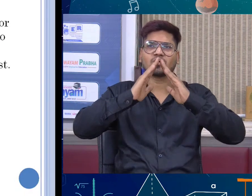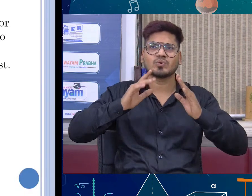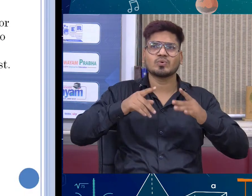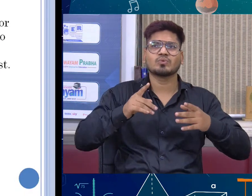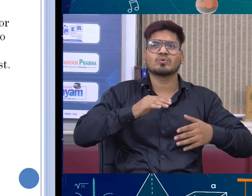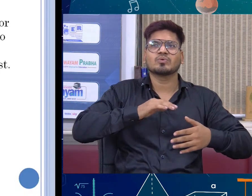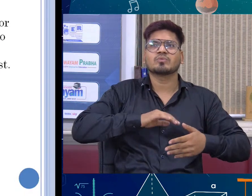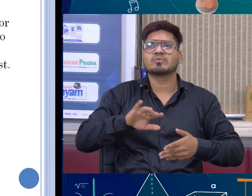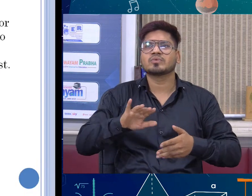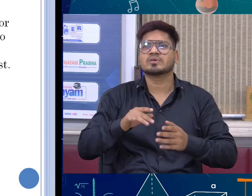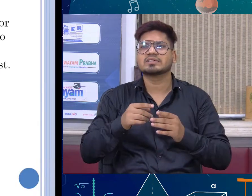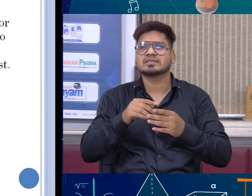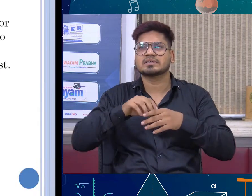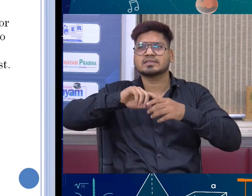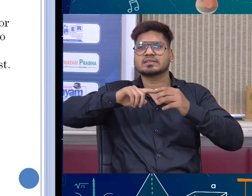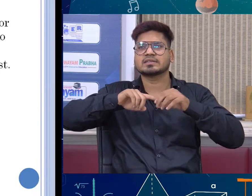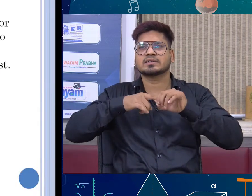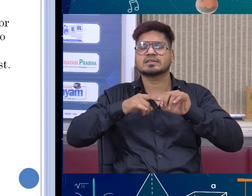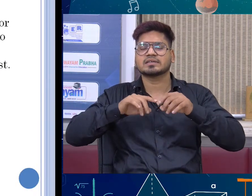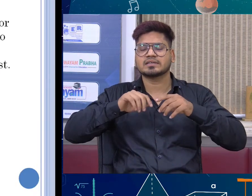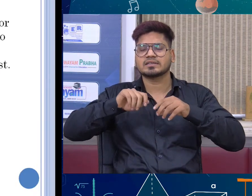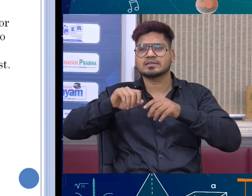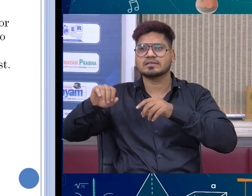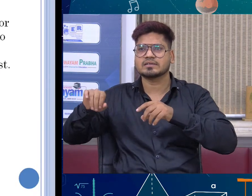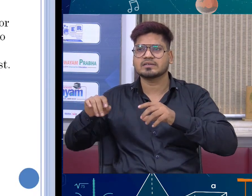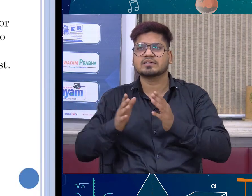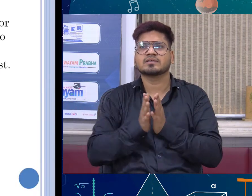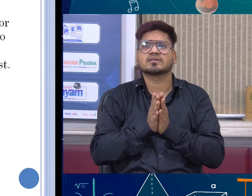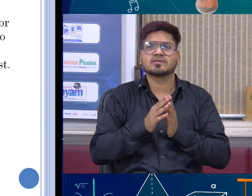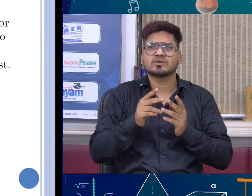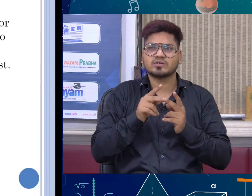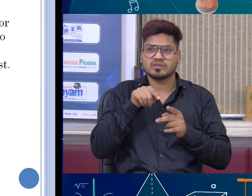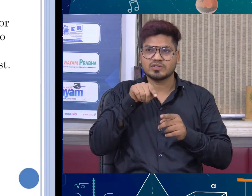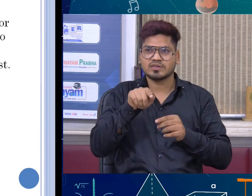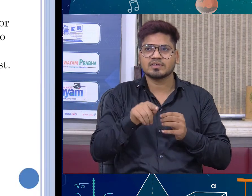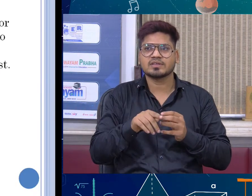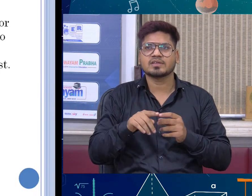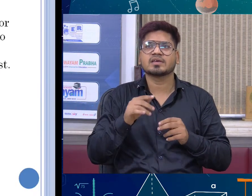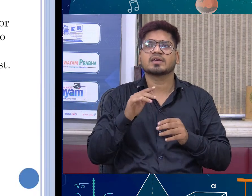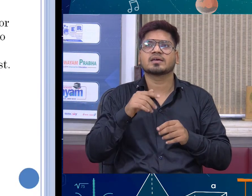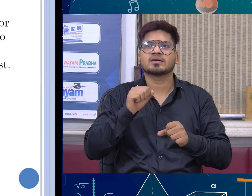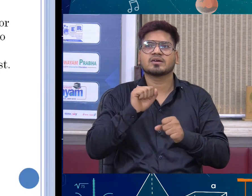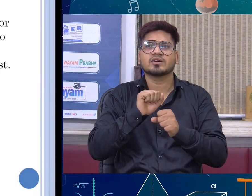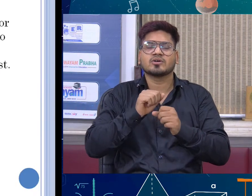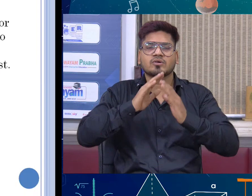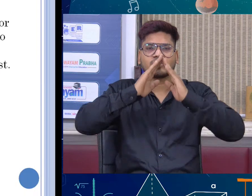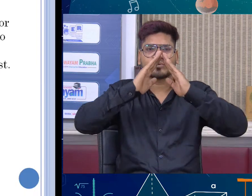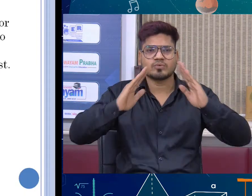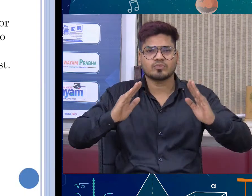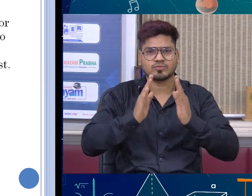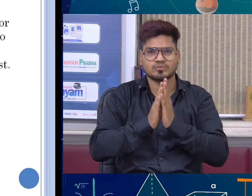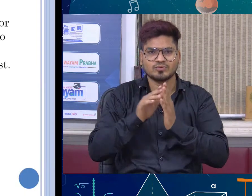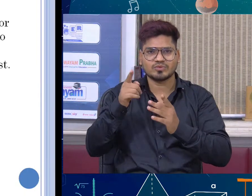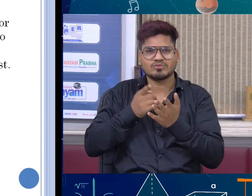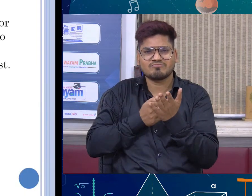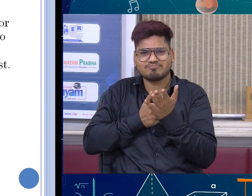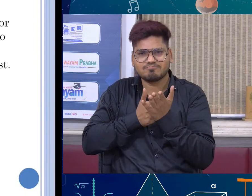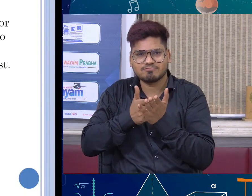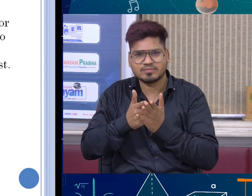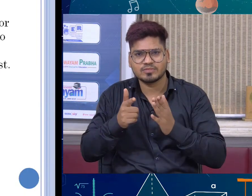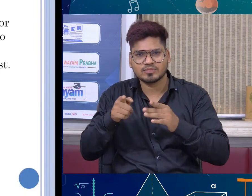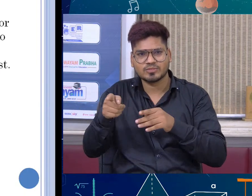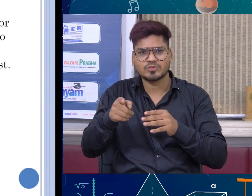with the flowers that always promise a good harvest. So there should be a house available in a village, and